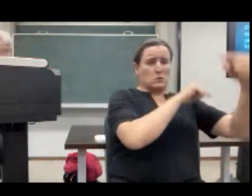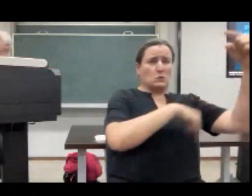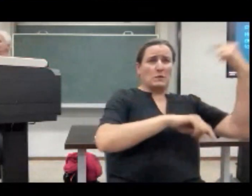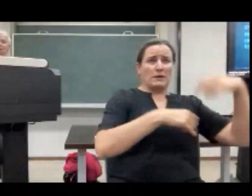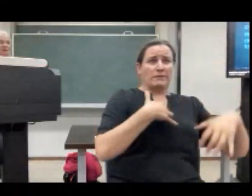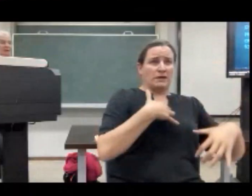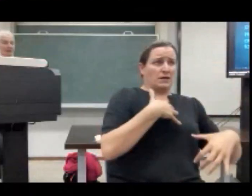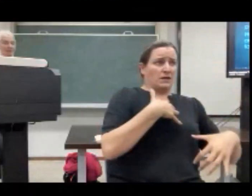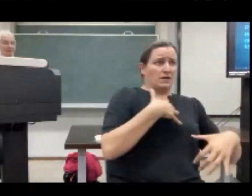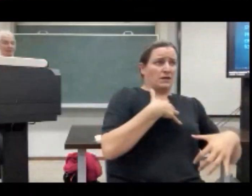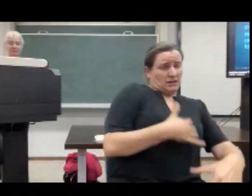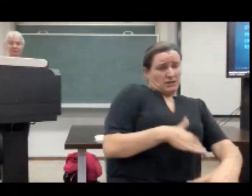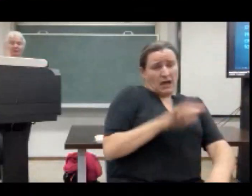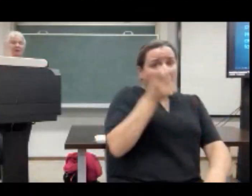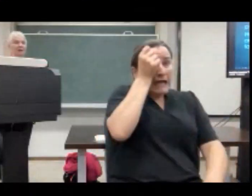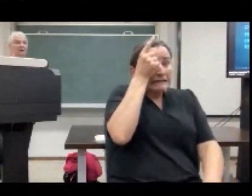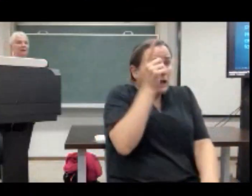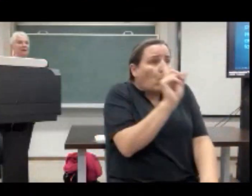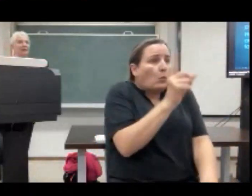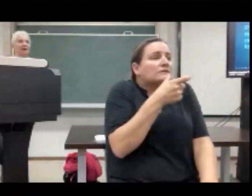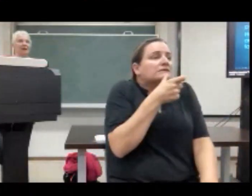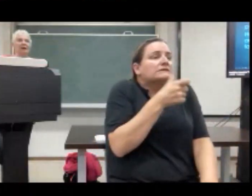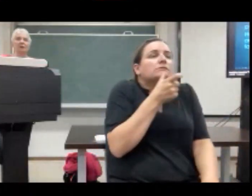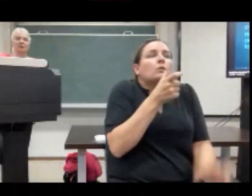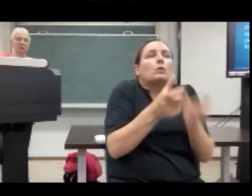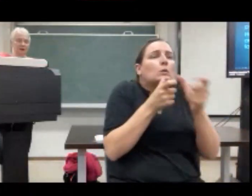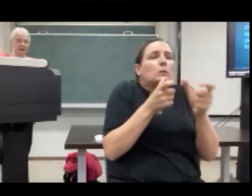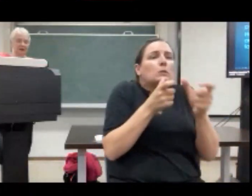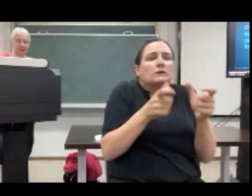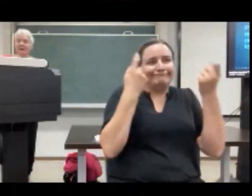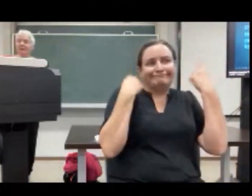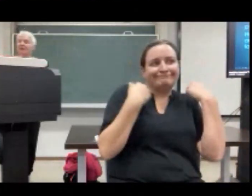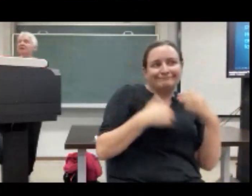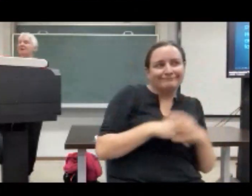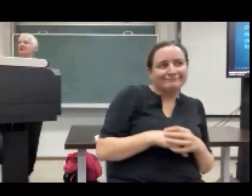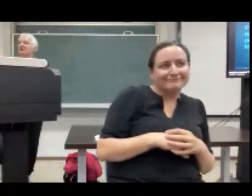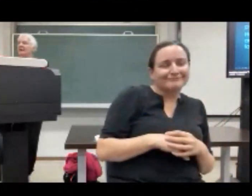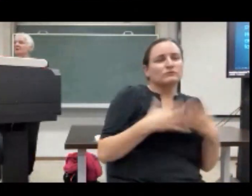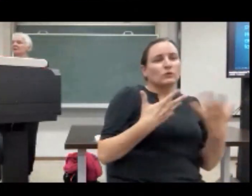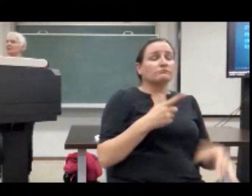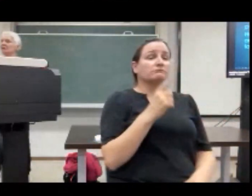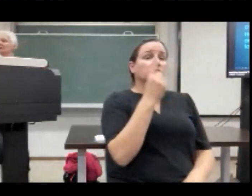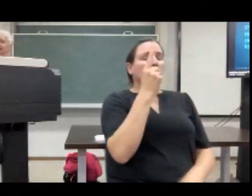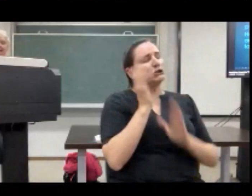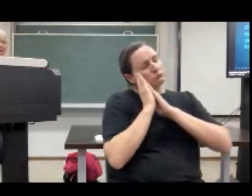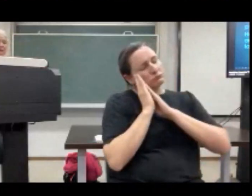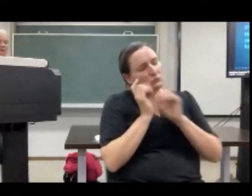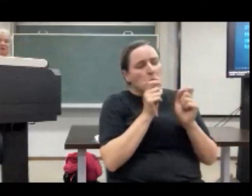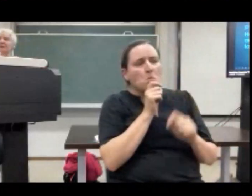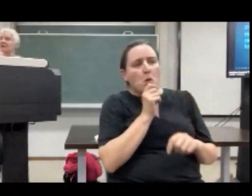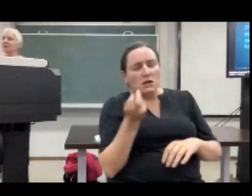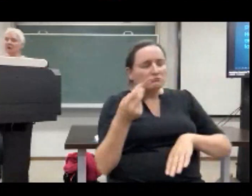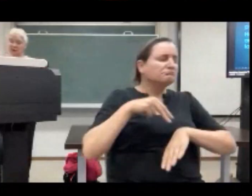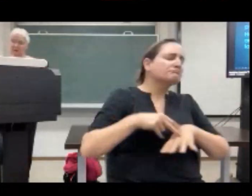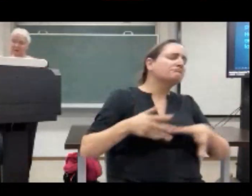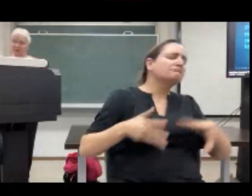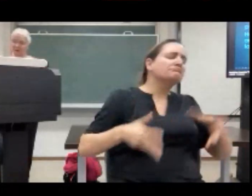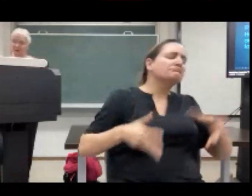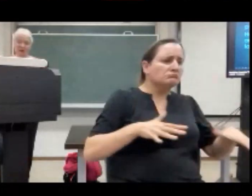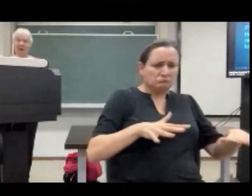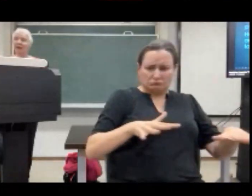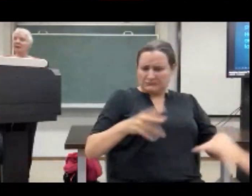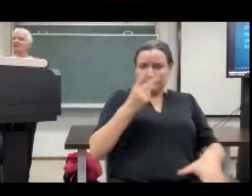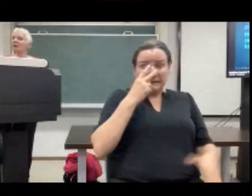doesn't understand what is happening. And one morning he gets up and he finds the house totally in chaos and there's blood